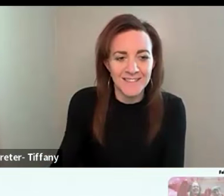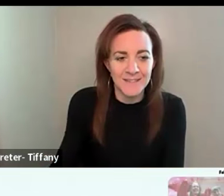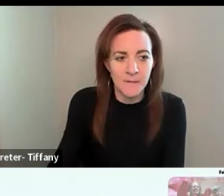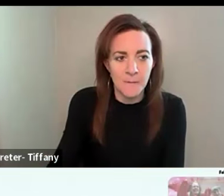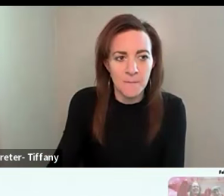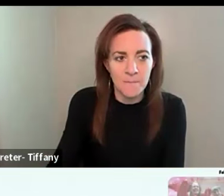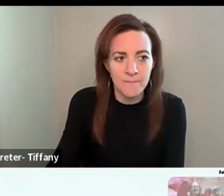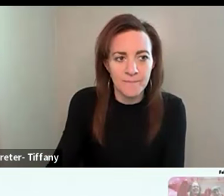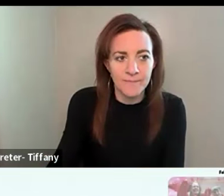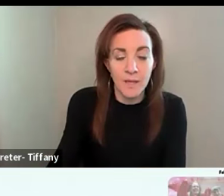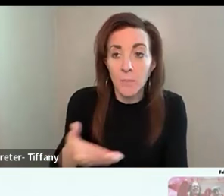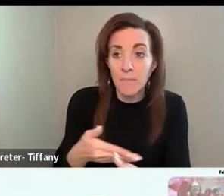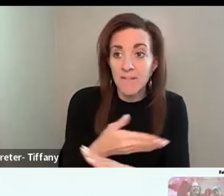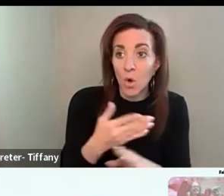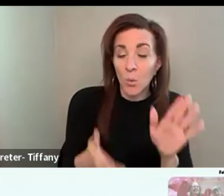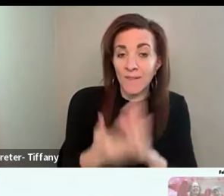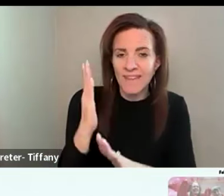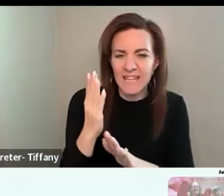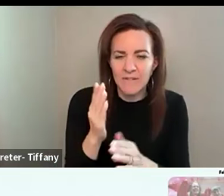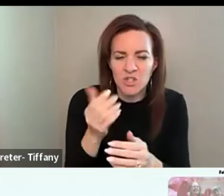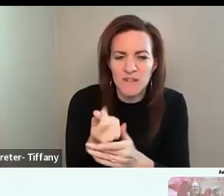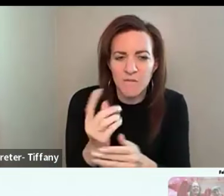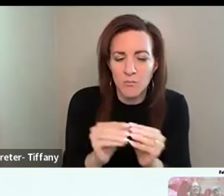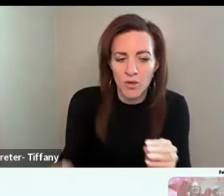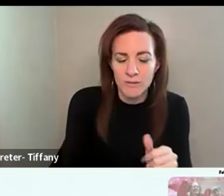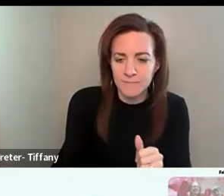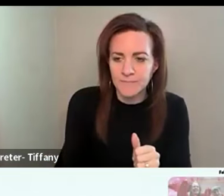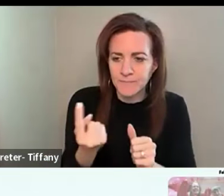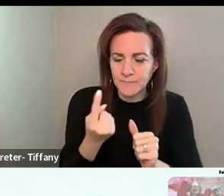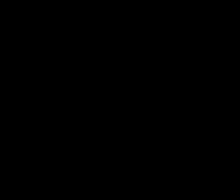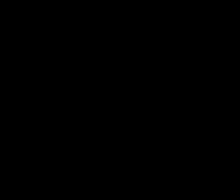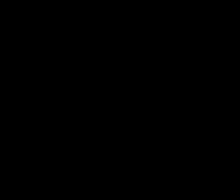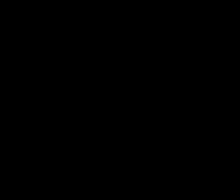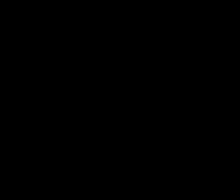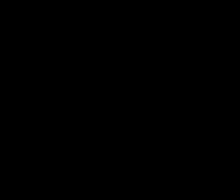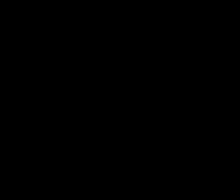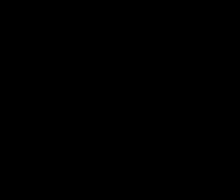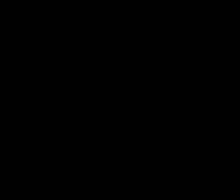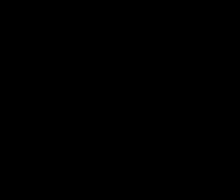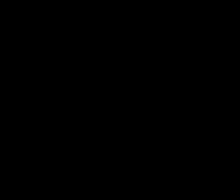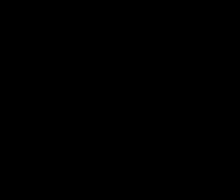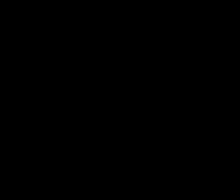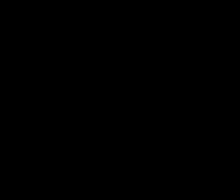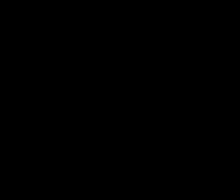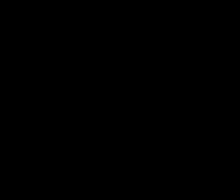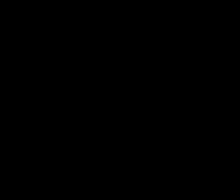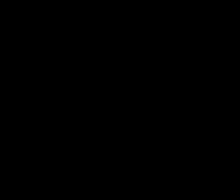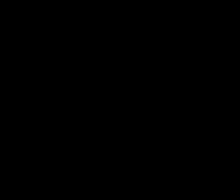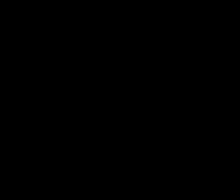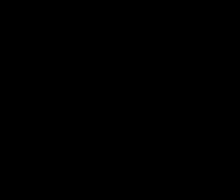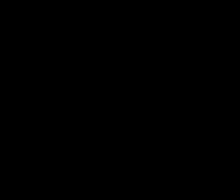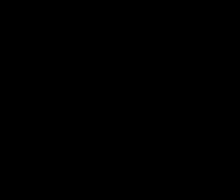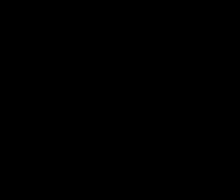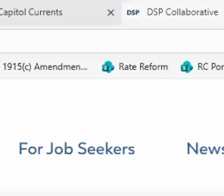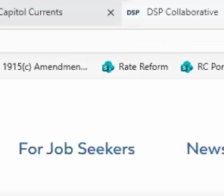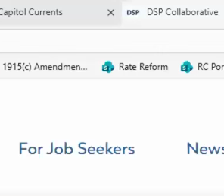things before we get going. One of the things that I am happy to share is,